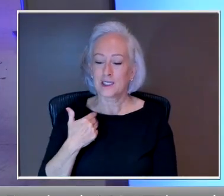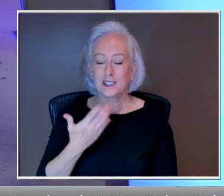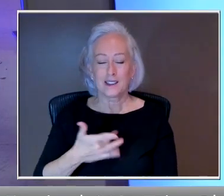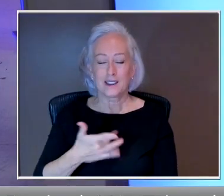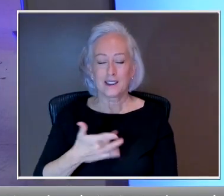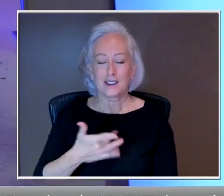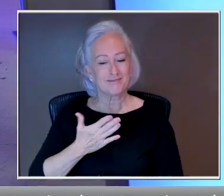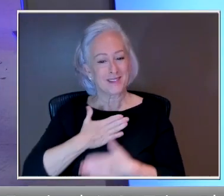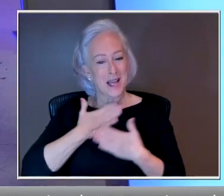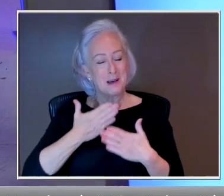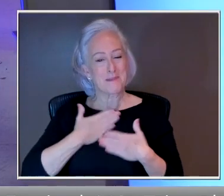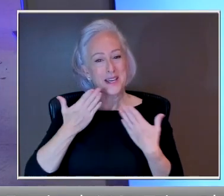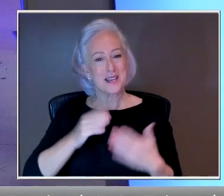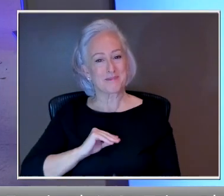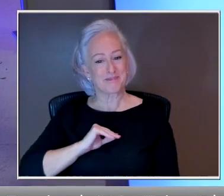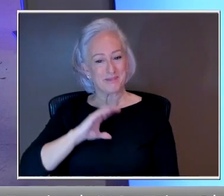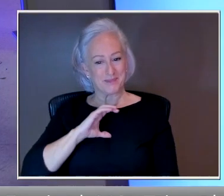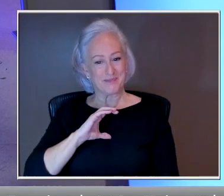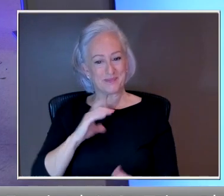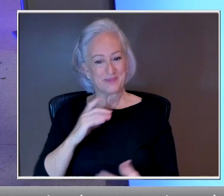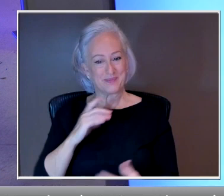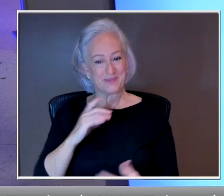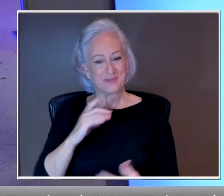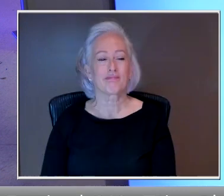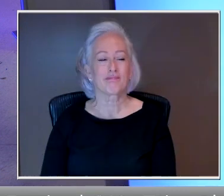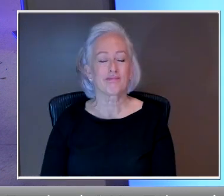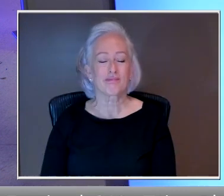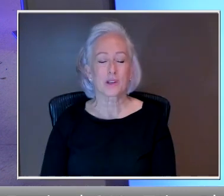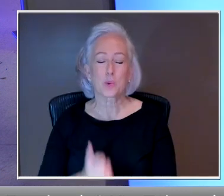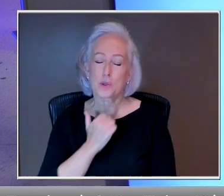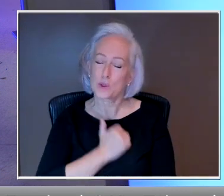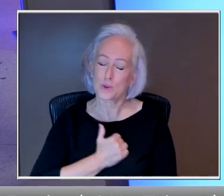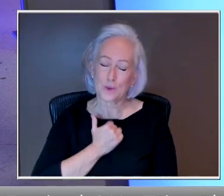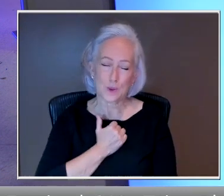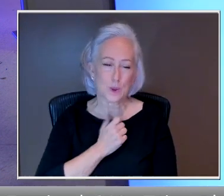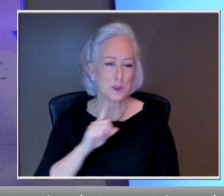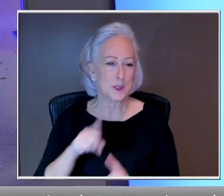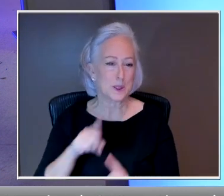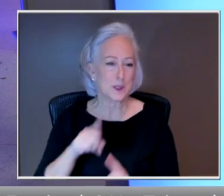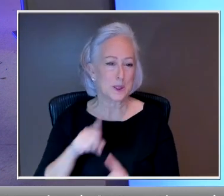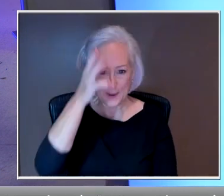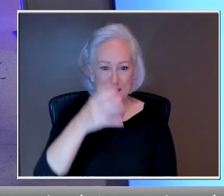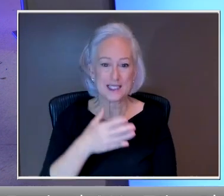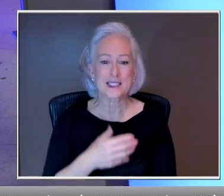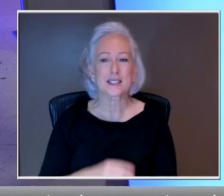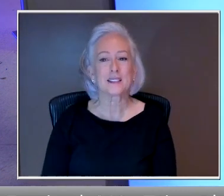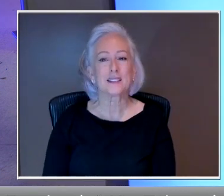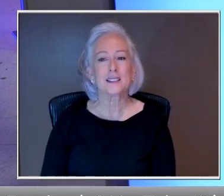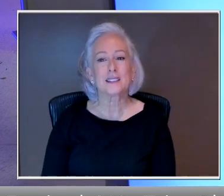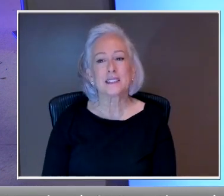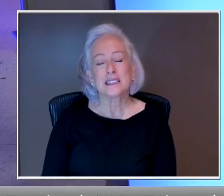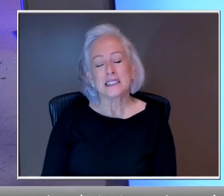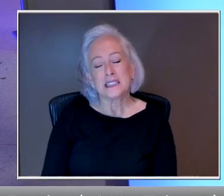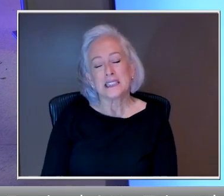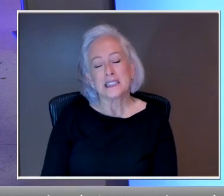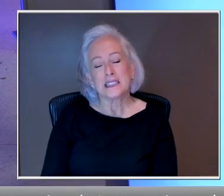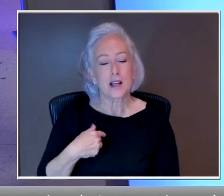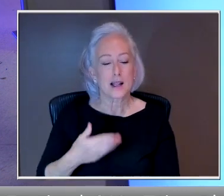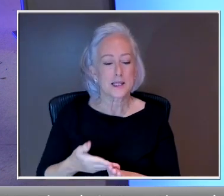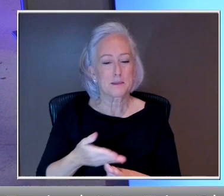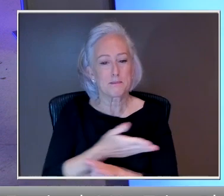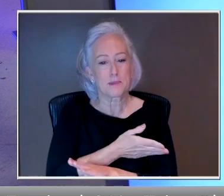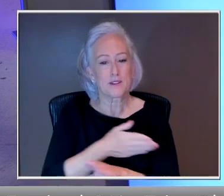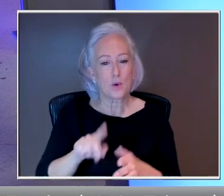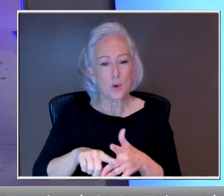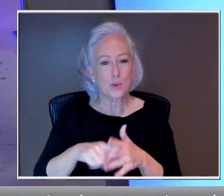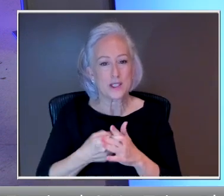And I want to say we're so sorry about your parents. And can you just tell us, before we get into the medical journey, about